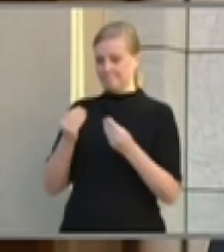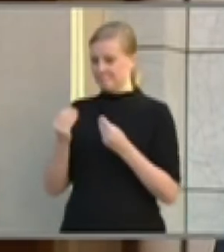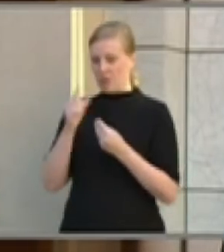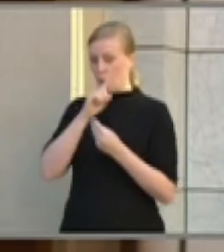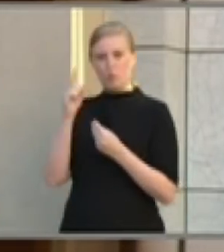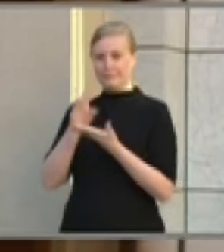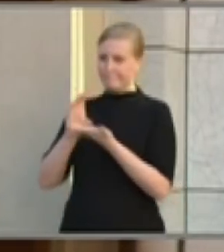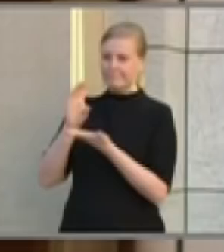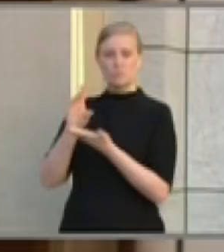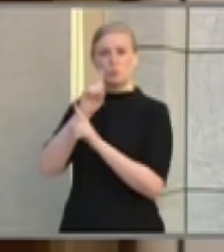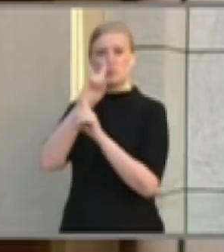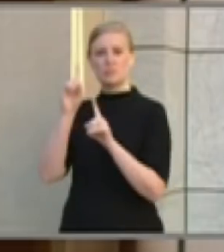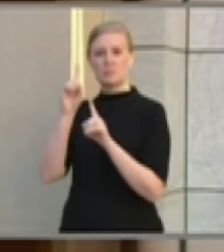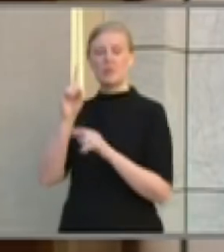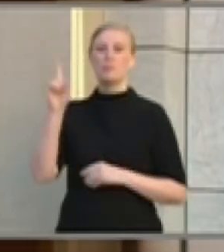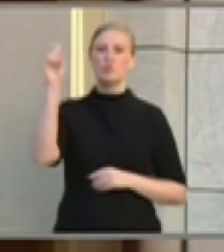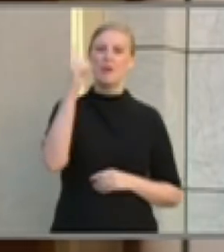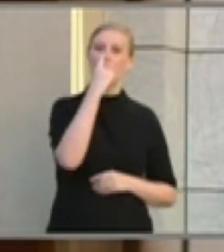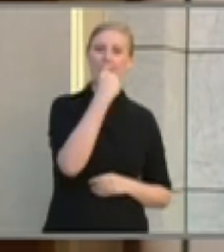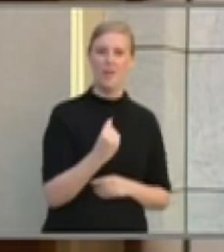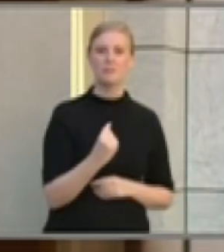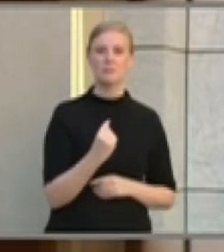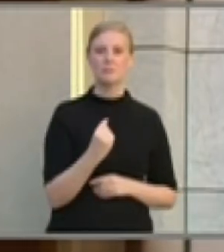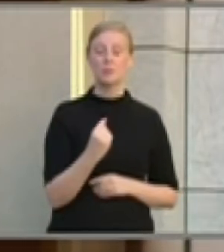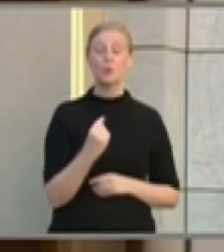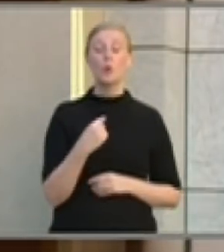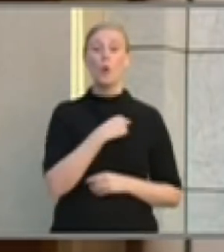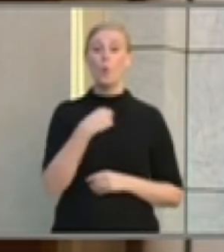today we must, and today we will.